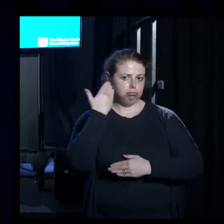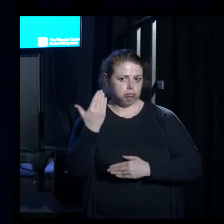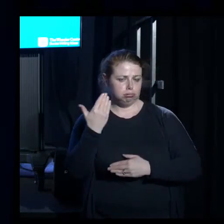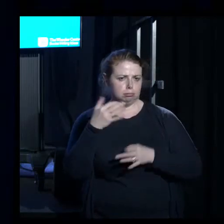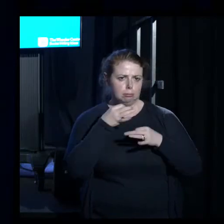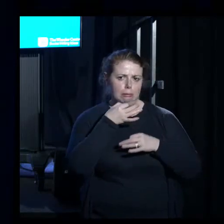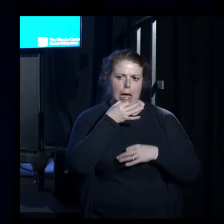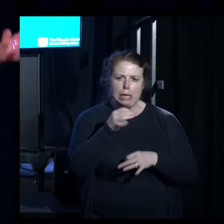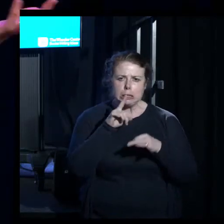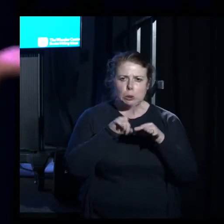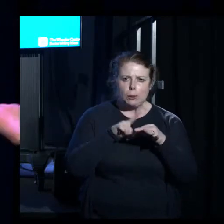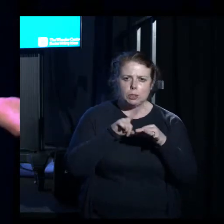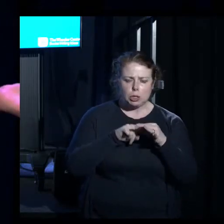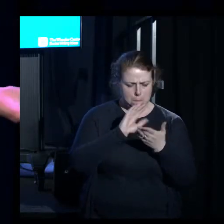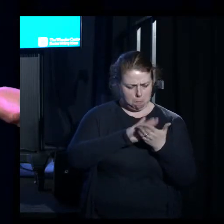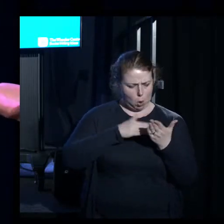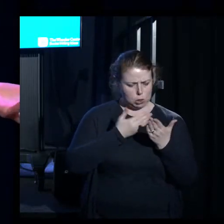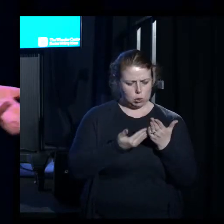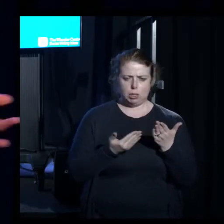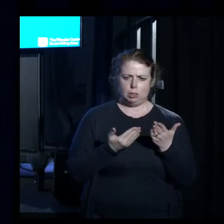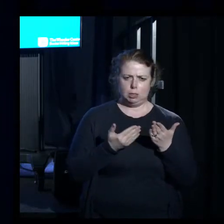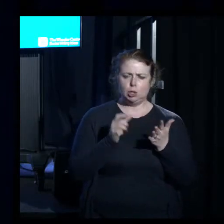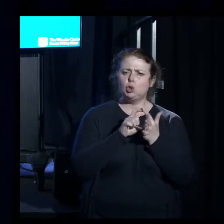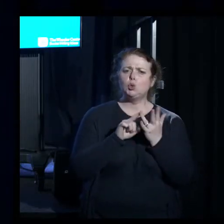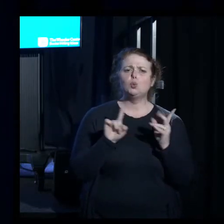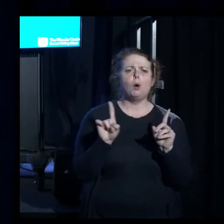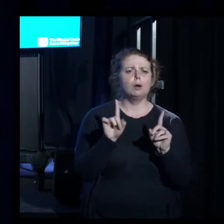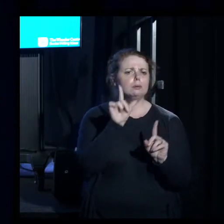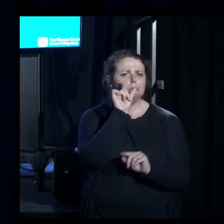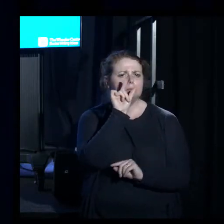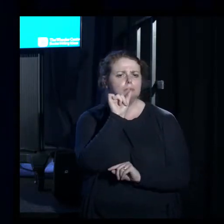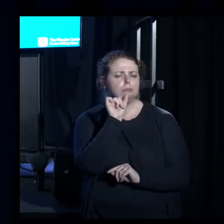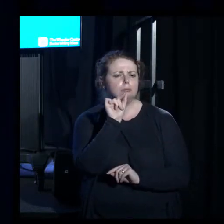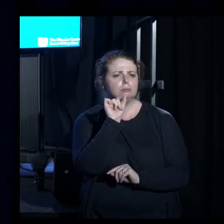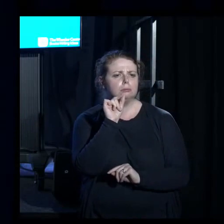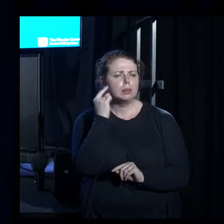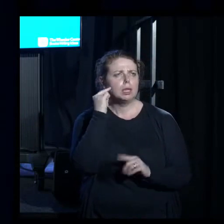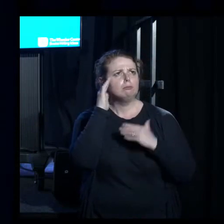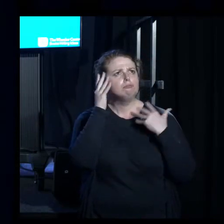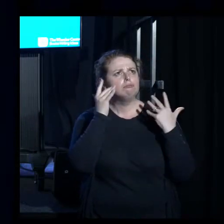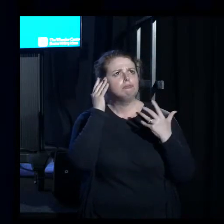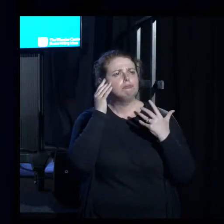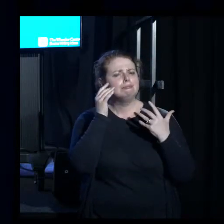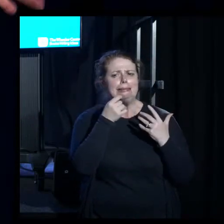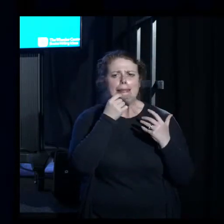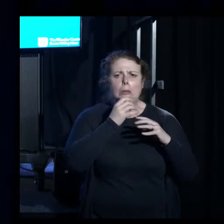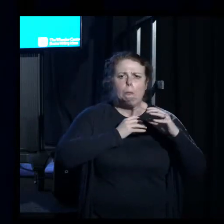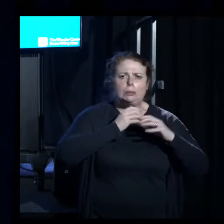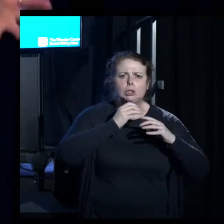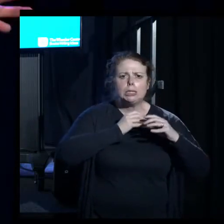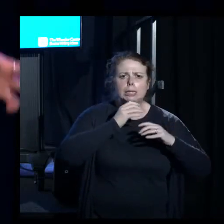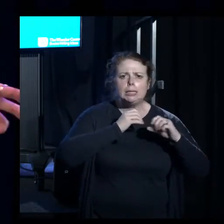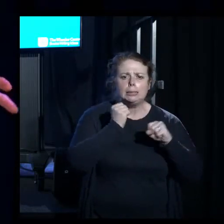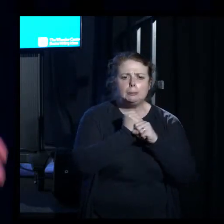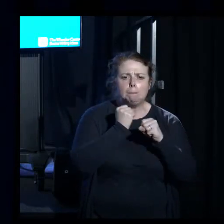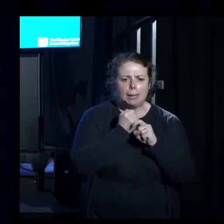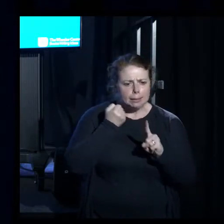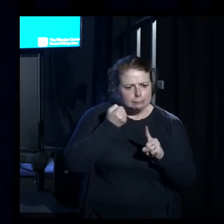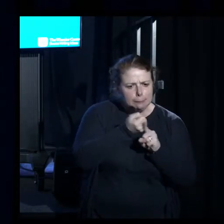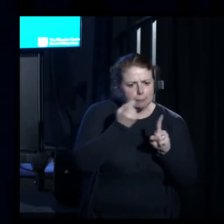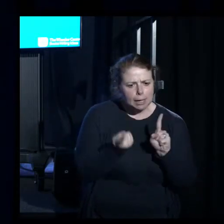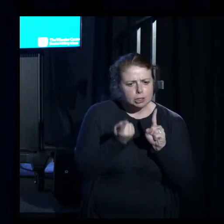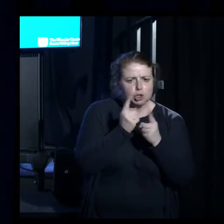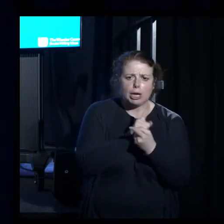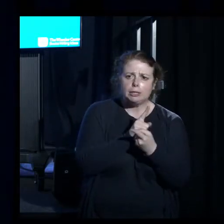question, what can poetry do? You know, thinking about poetry, is it a tiny little machine that can actually make real change in the